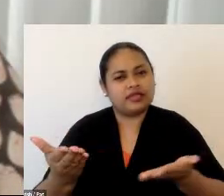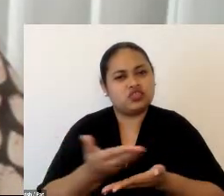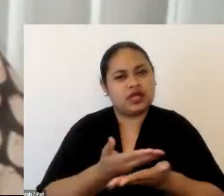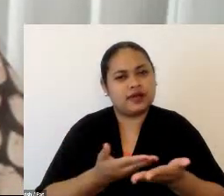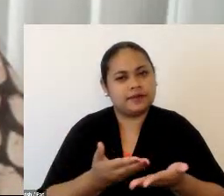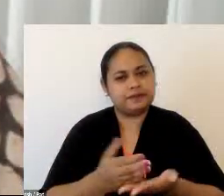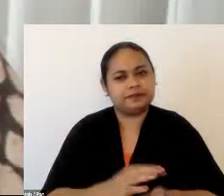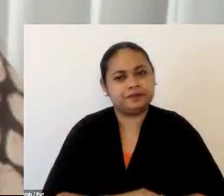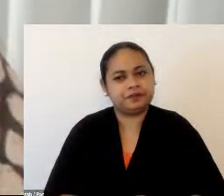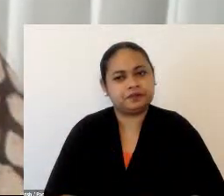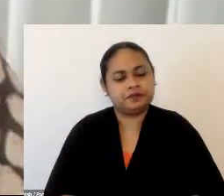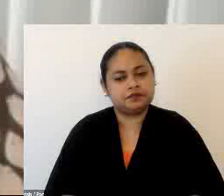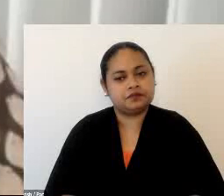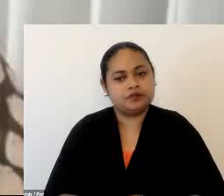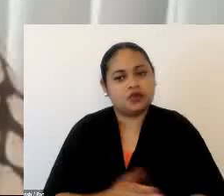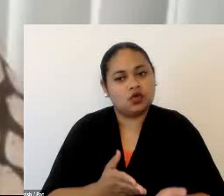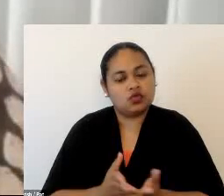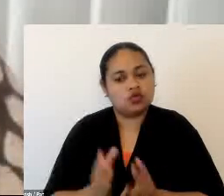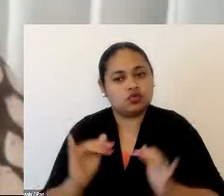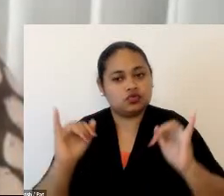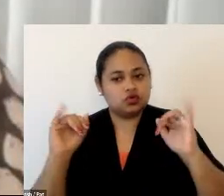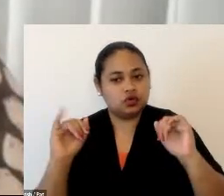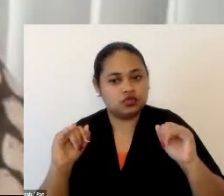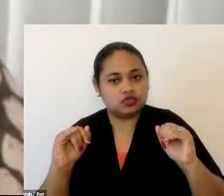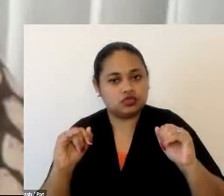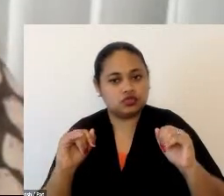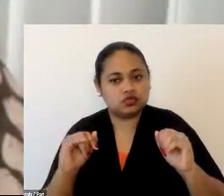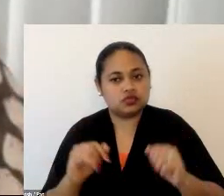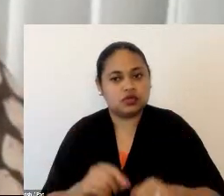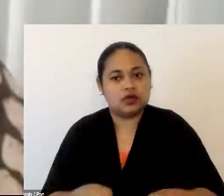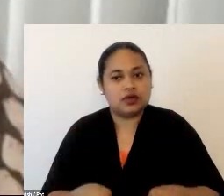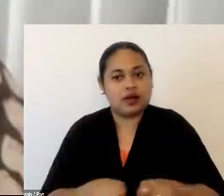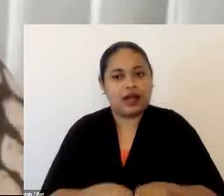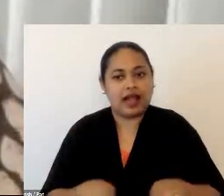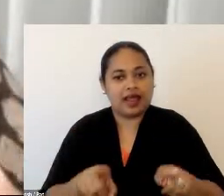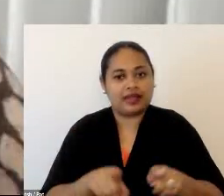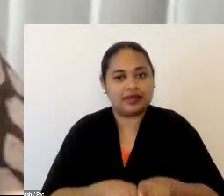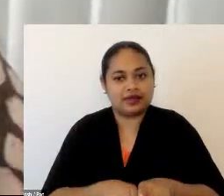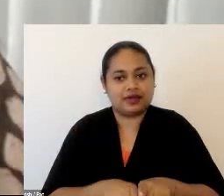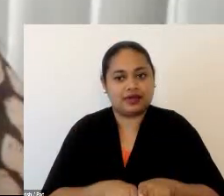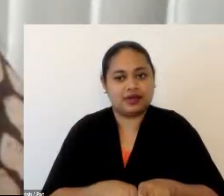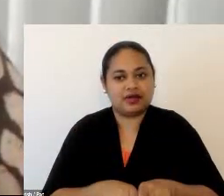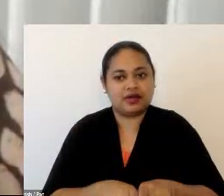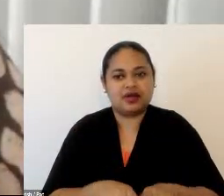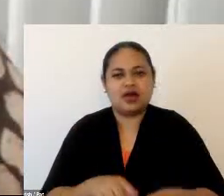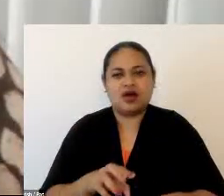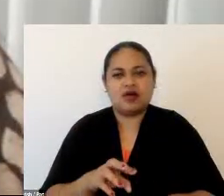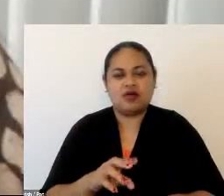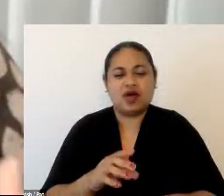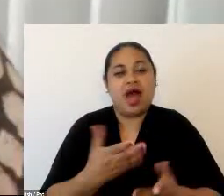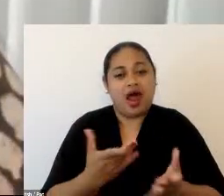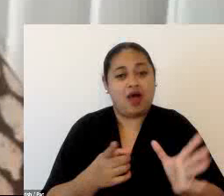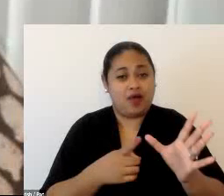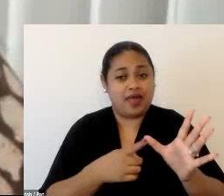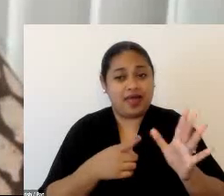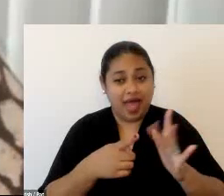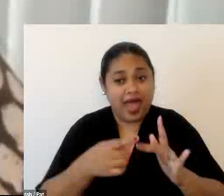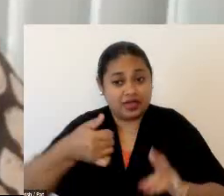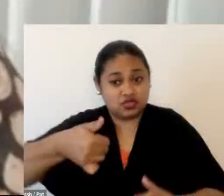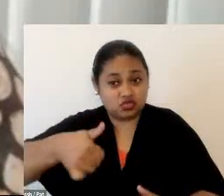also through issues about, you know, surveillance, and particularly in the context of, you know, surveillance and how AI is being